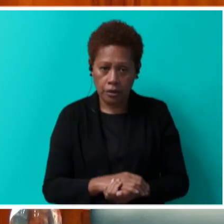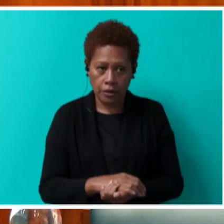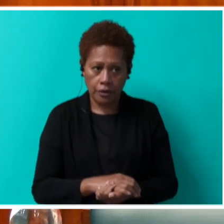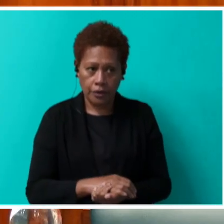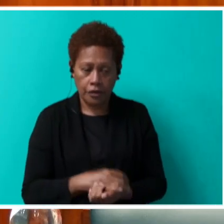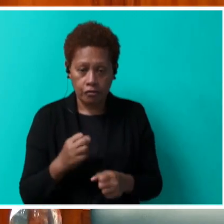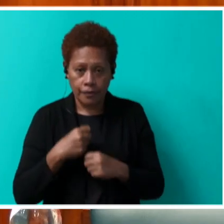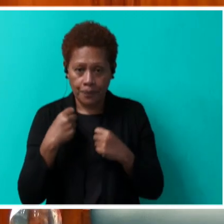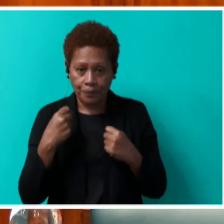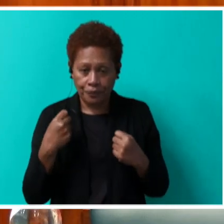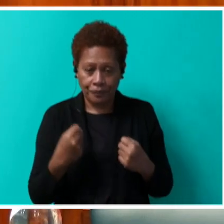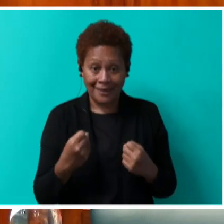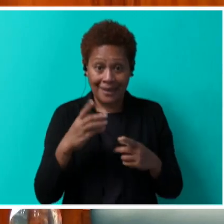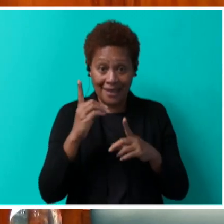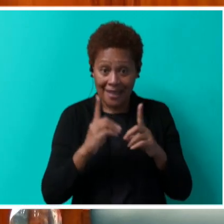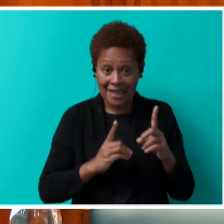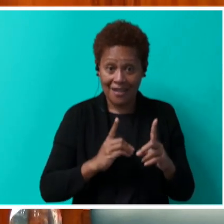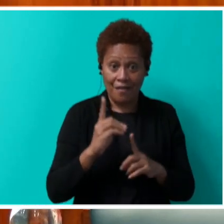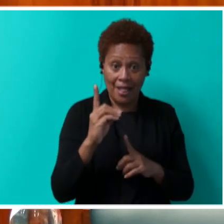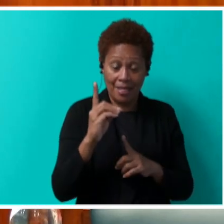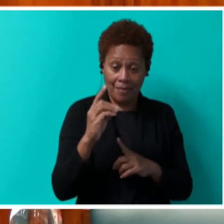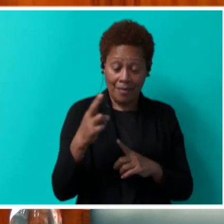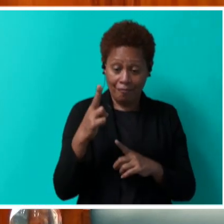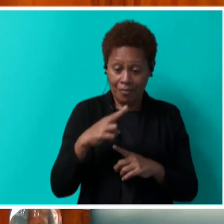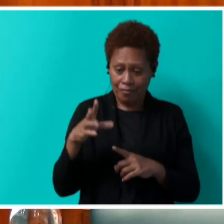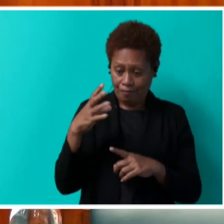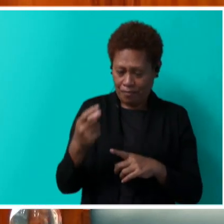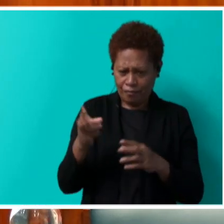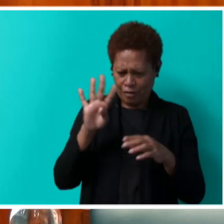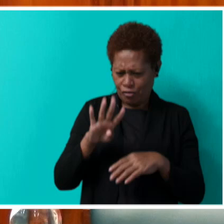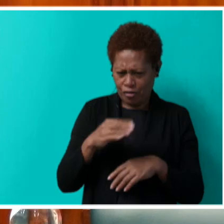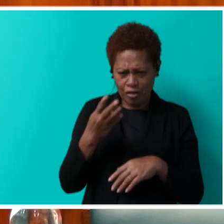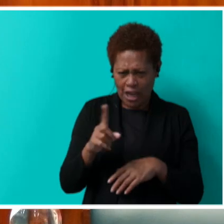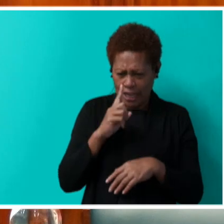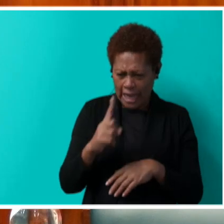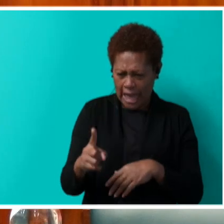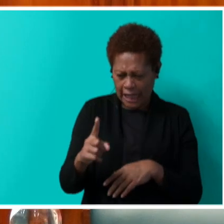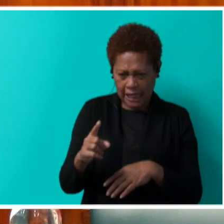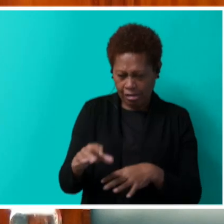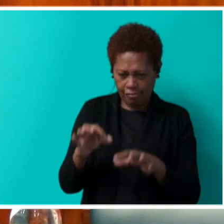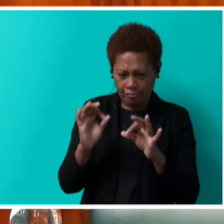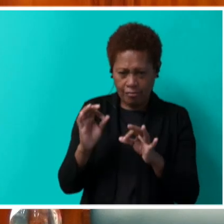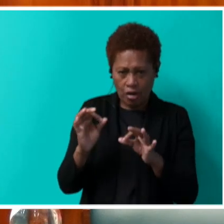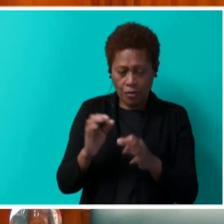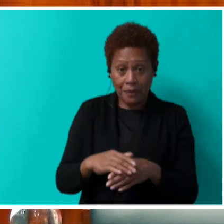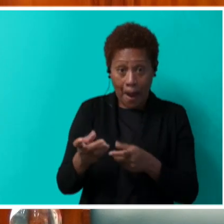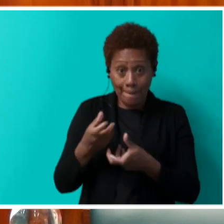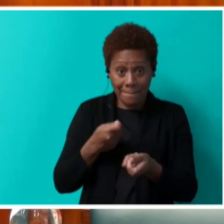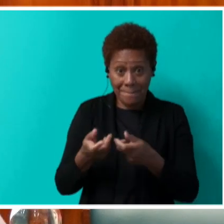strengthened research and development to address market quality requirement and minimum losses,